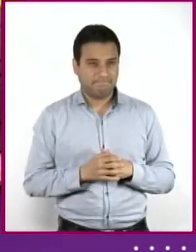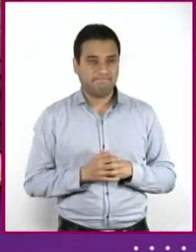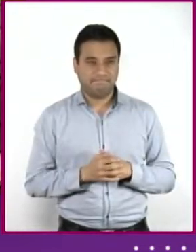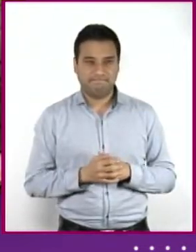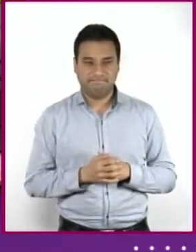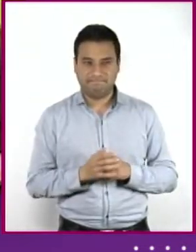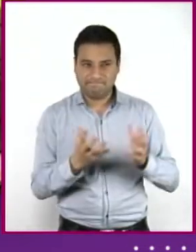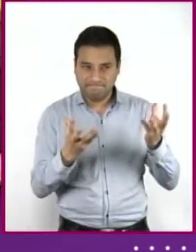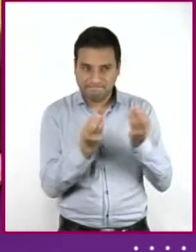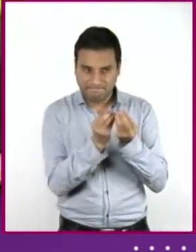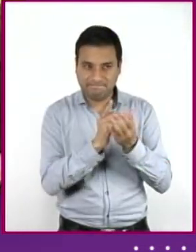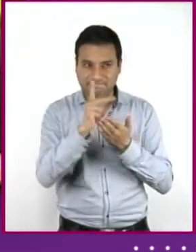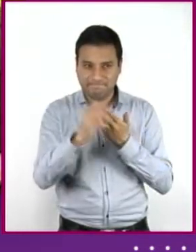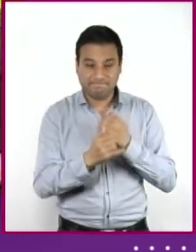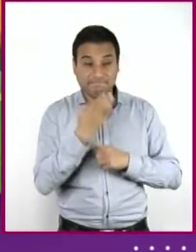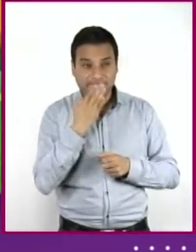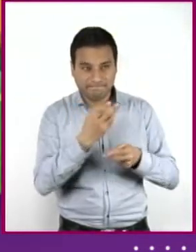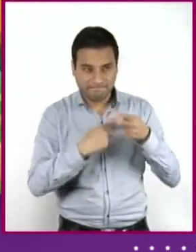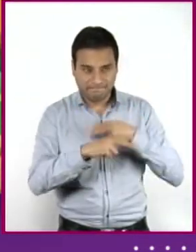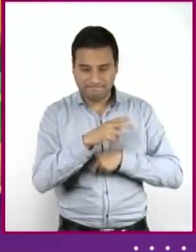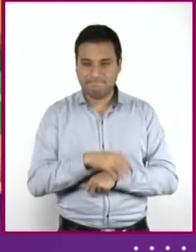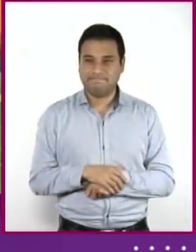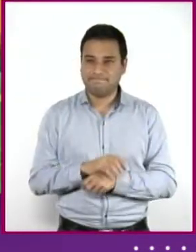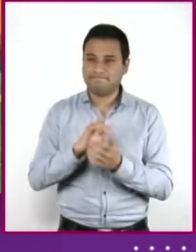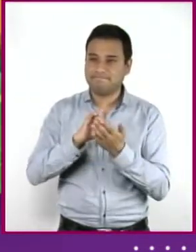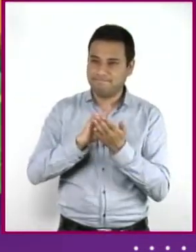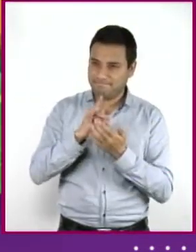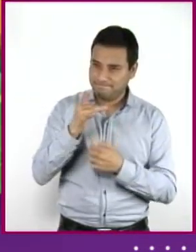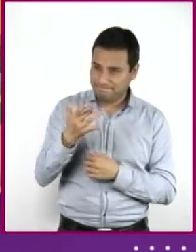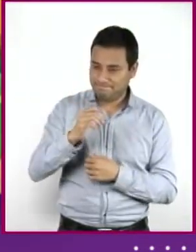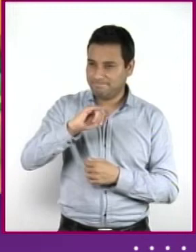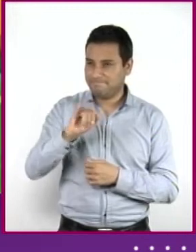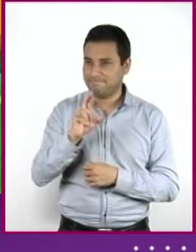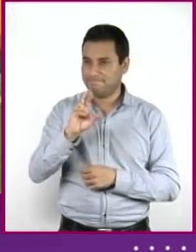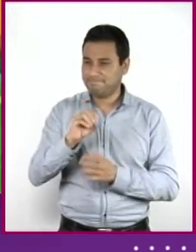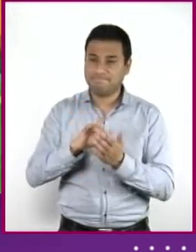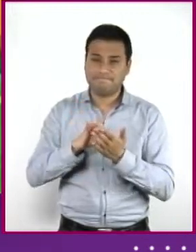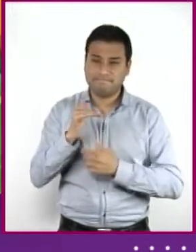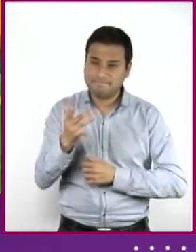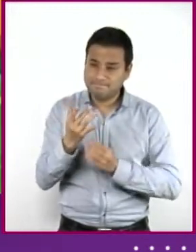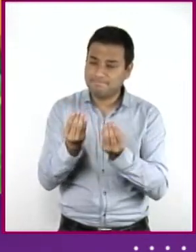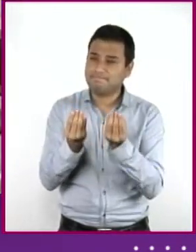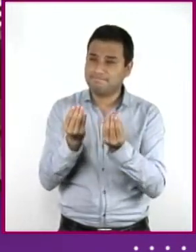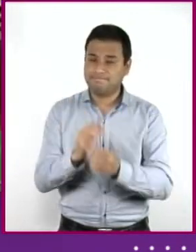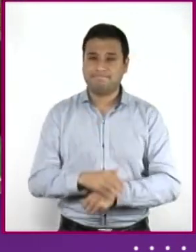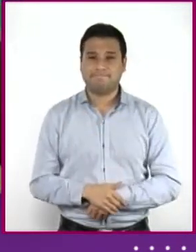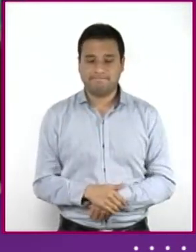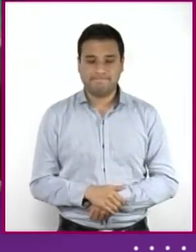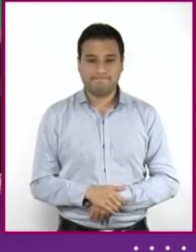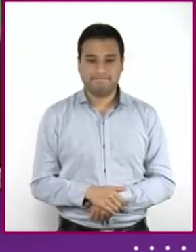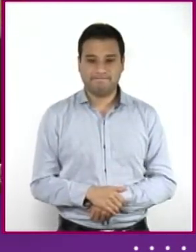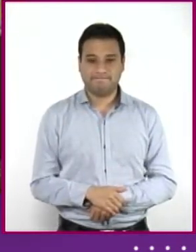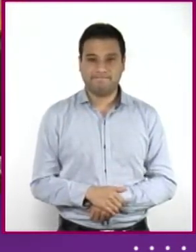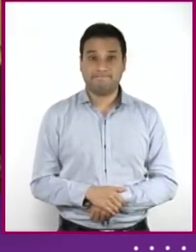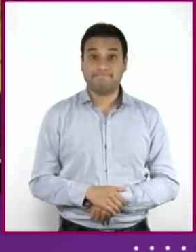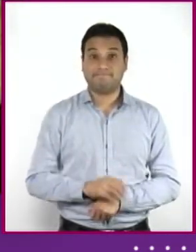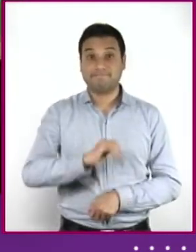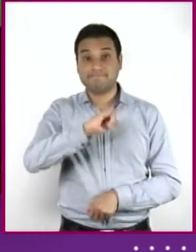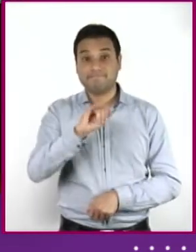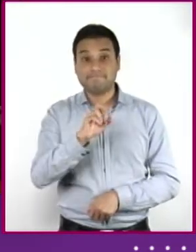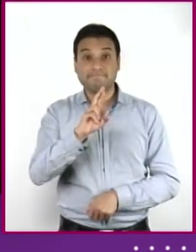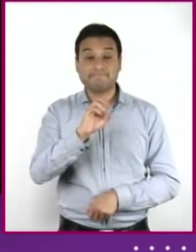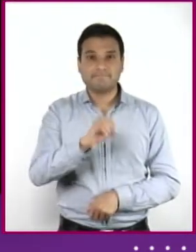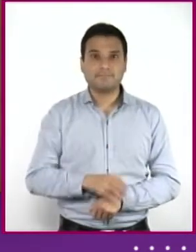project. Welcome! Thank you, Jero. Thank you very much. Jero!